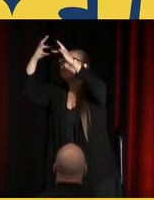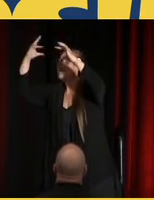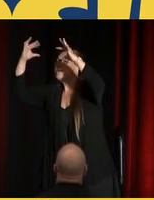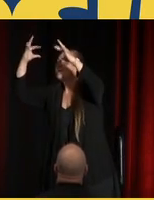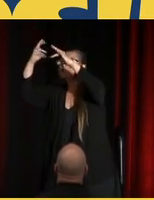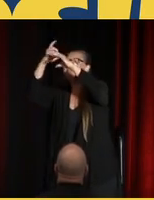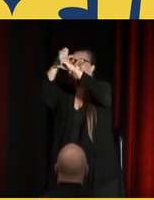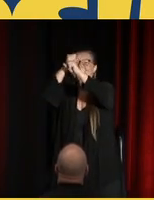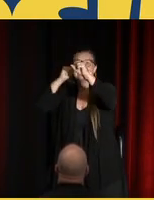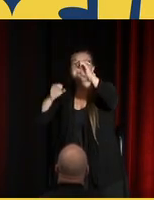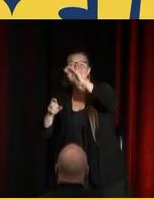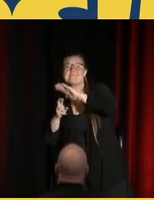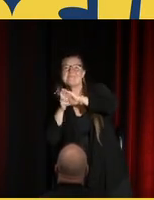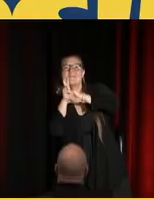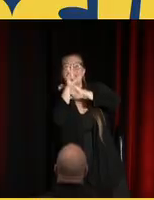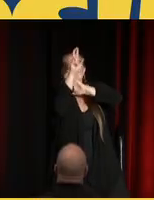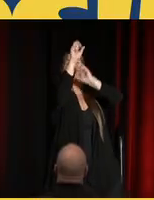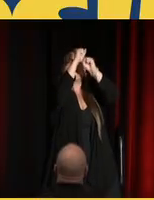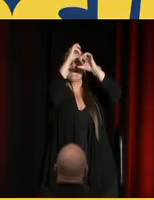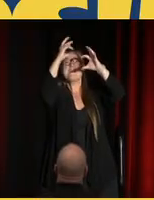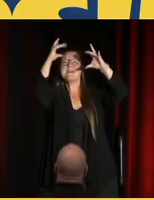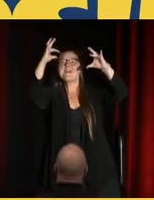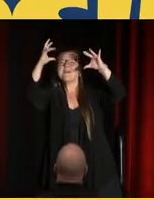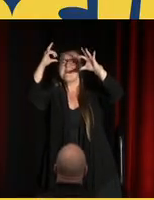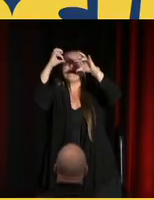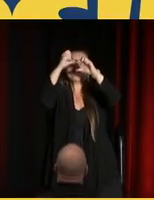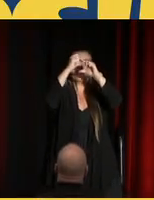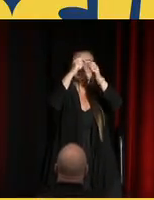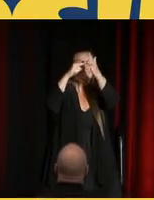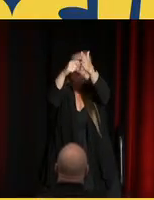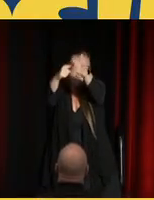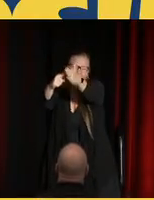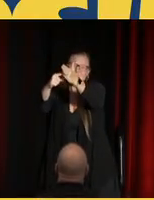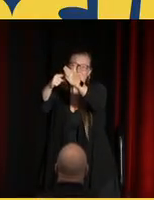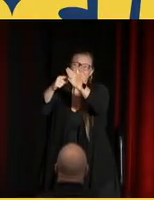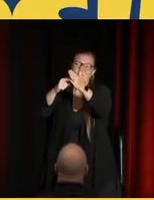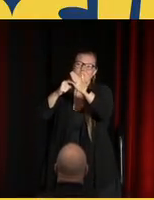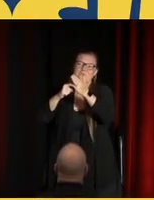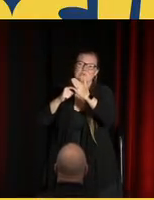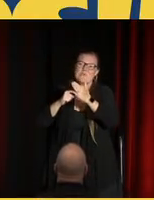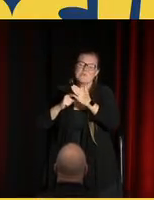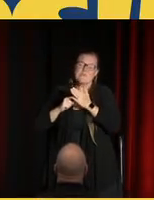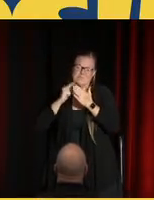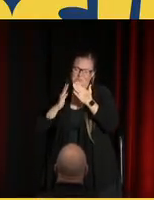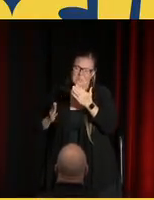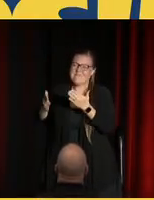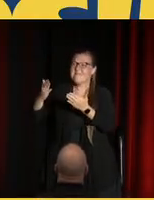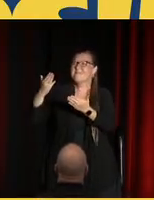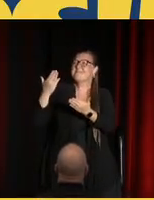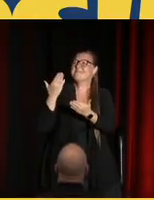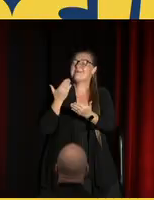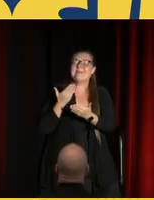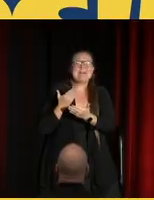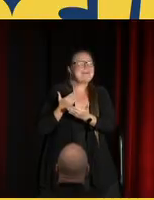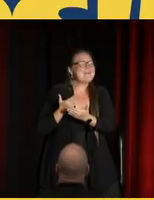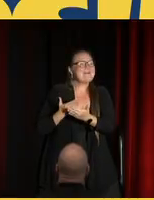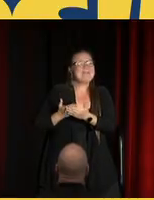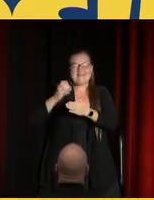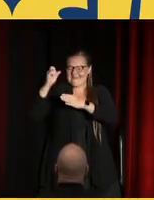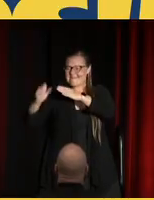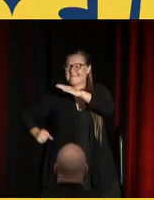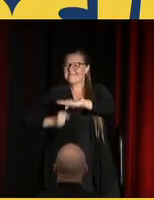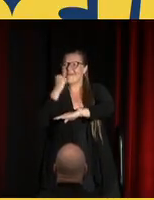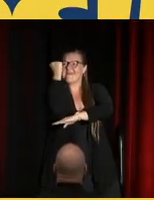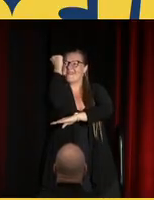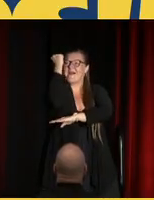bombs bursting in air, gave proof through the